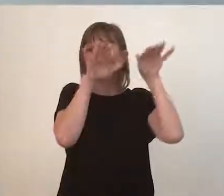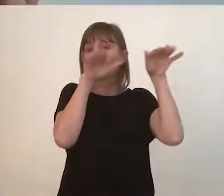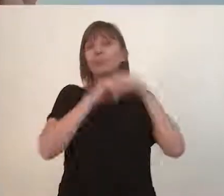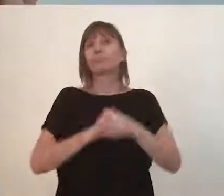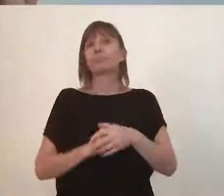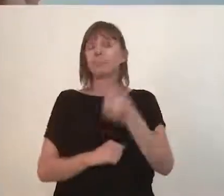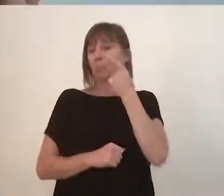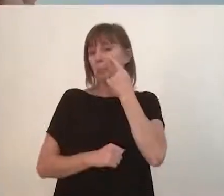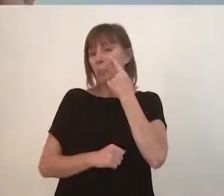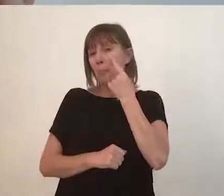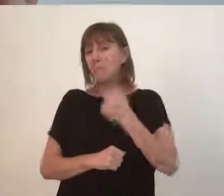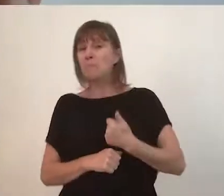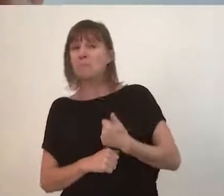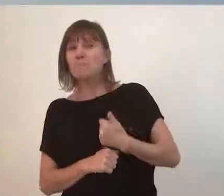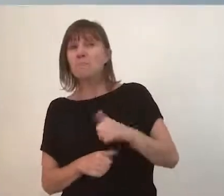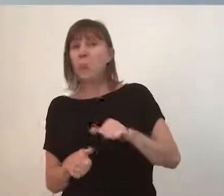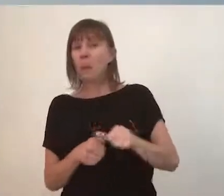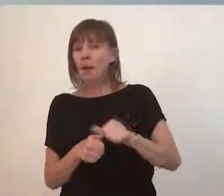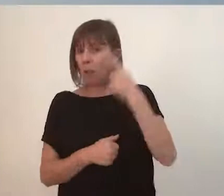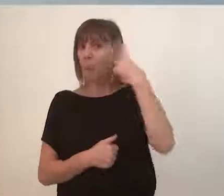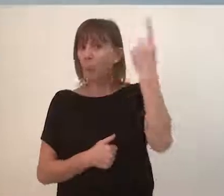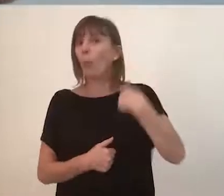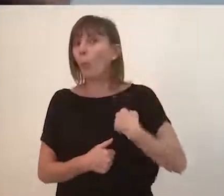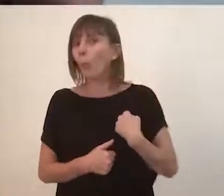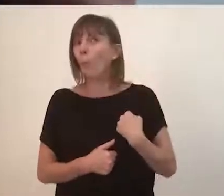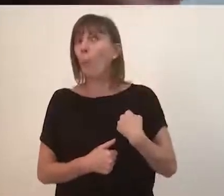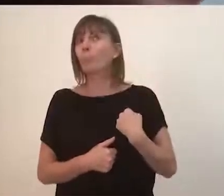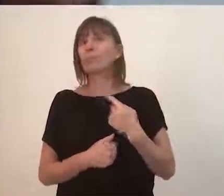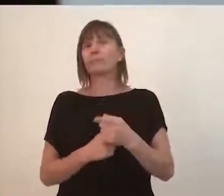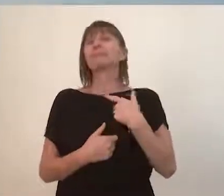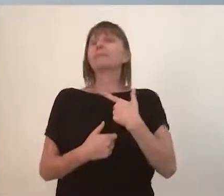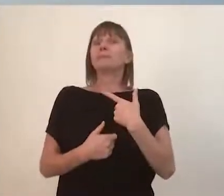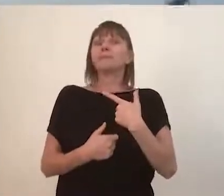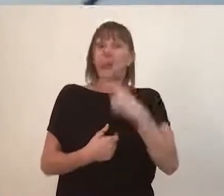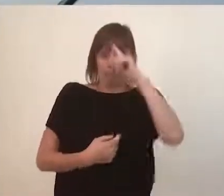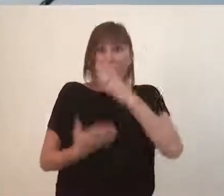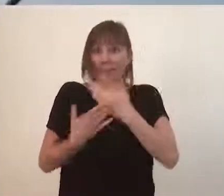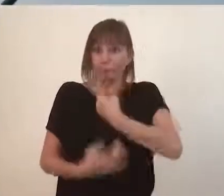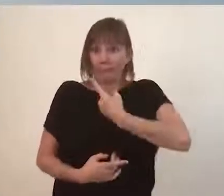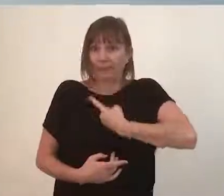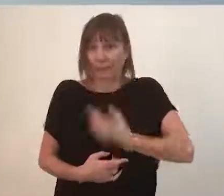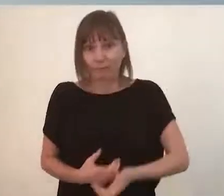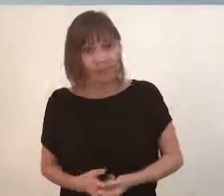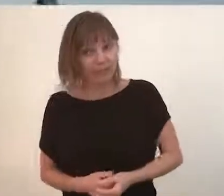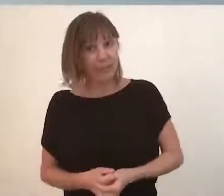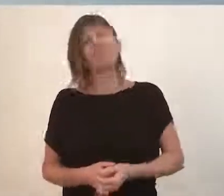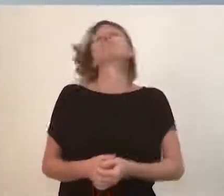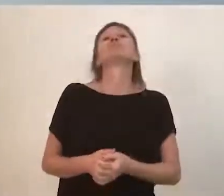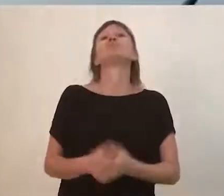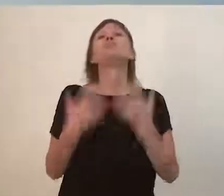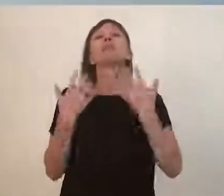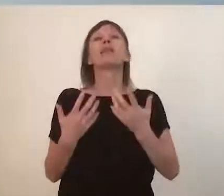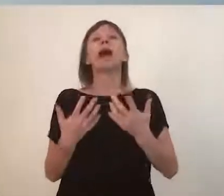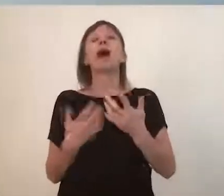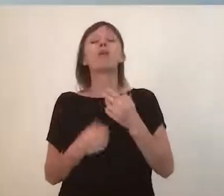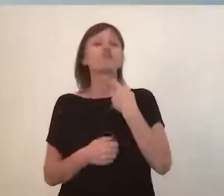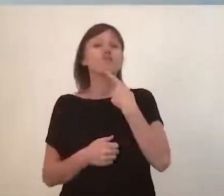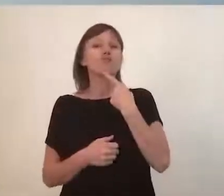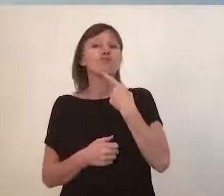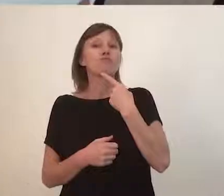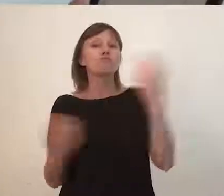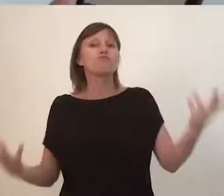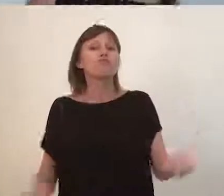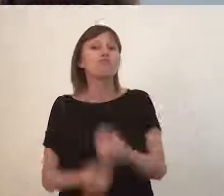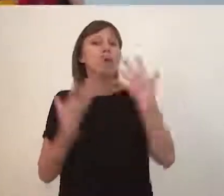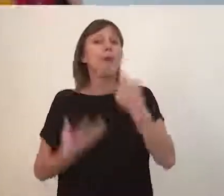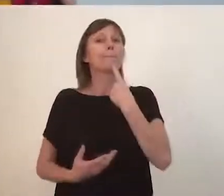diffuse out. It's looking really, actually, better than I thought it would. No, I have faith in myself. It's gonna look